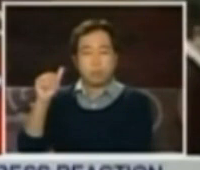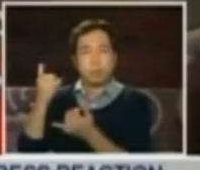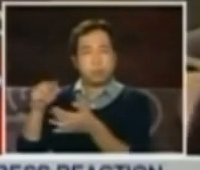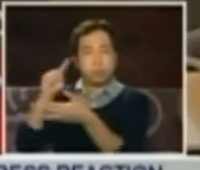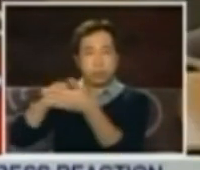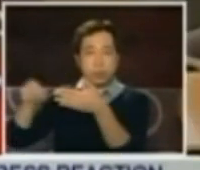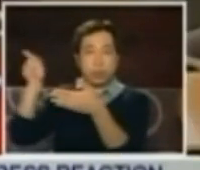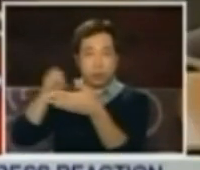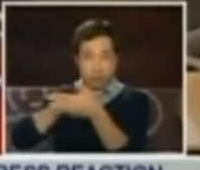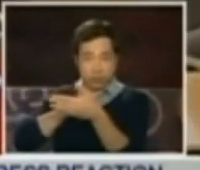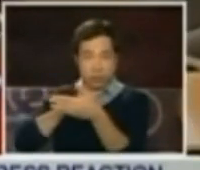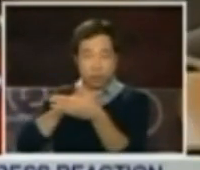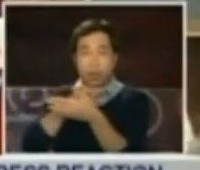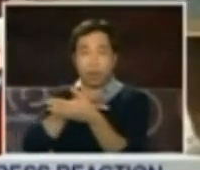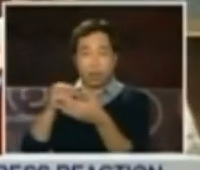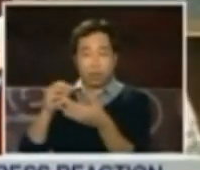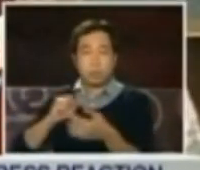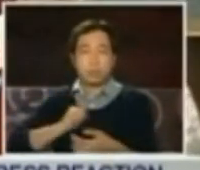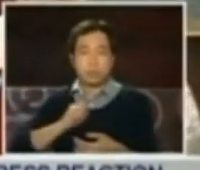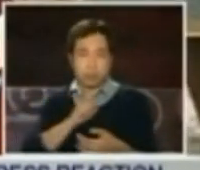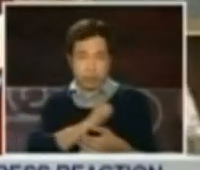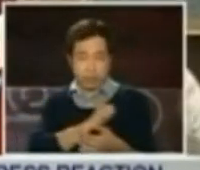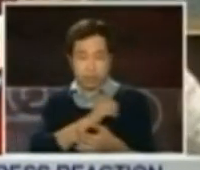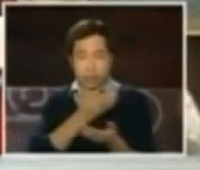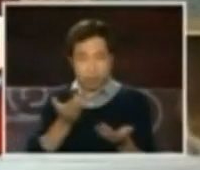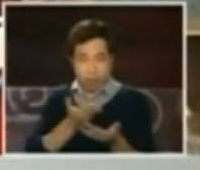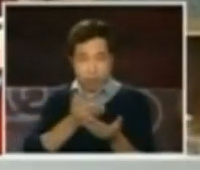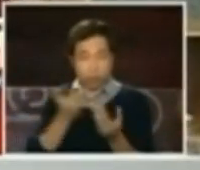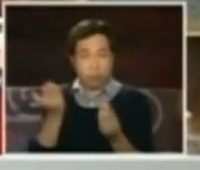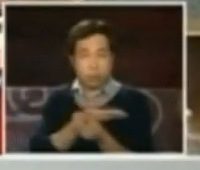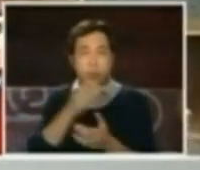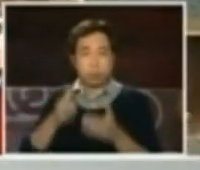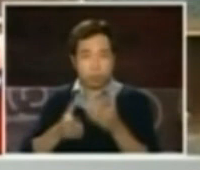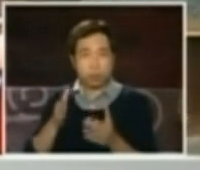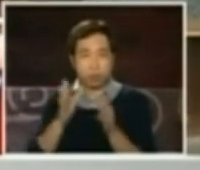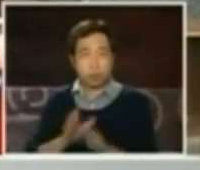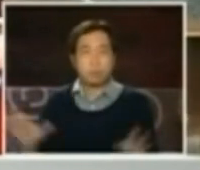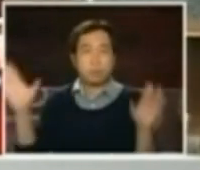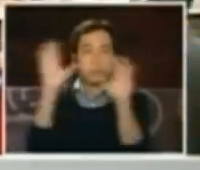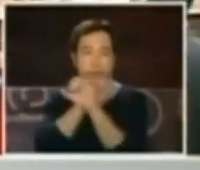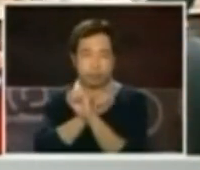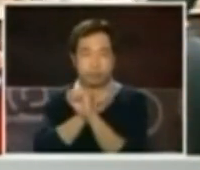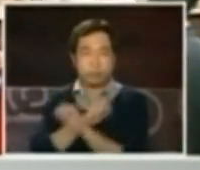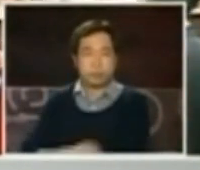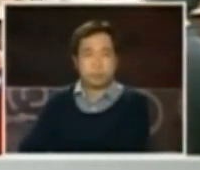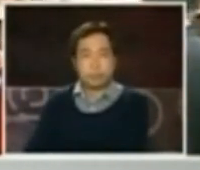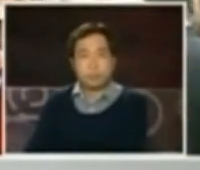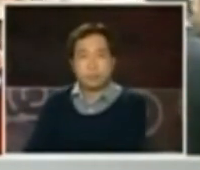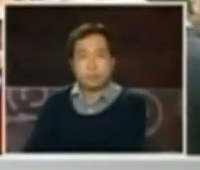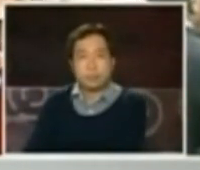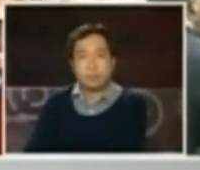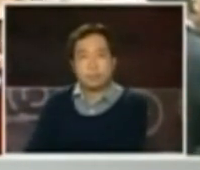terminated, and the Senate, sitting as an impeachment court, adjourned sine die.